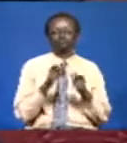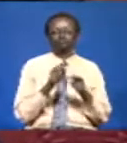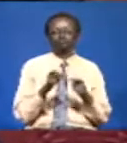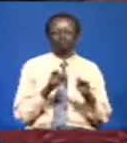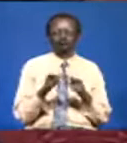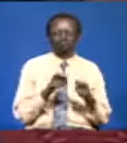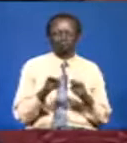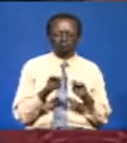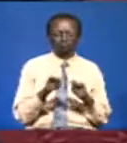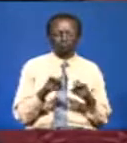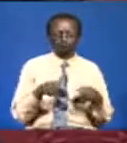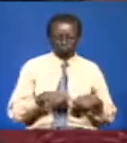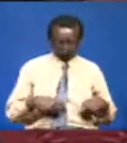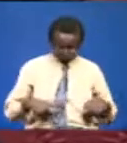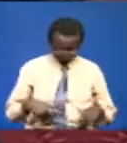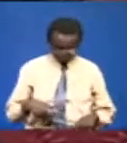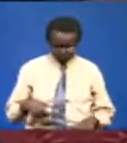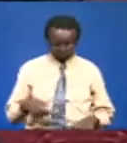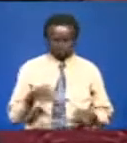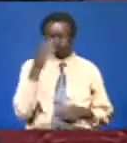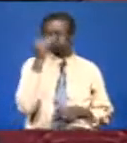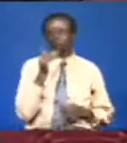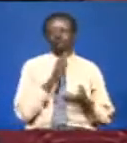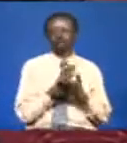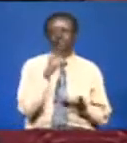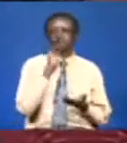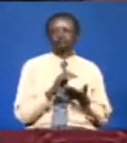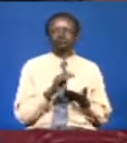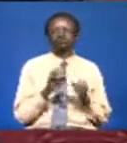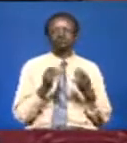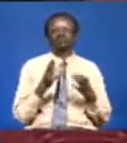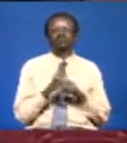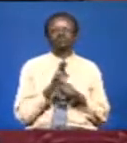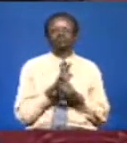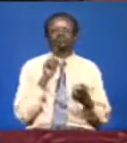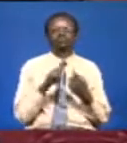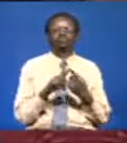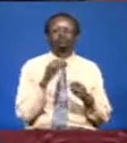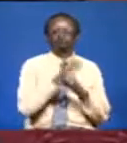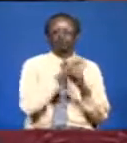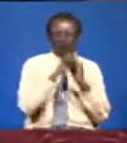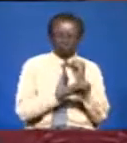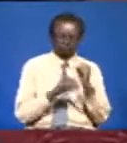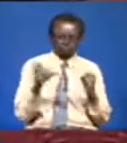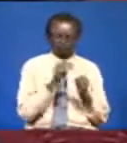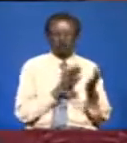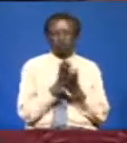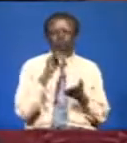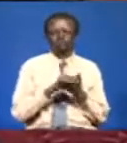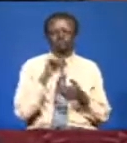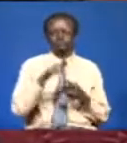production. By reducing the cost of production, Mr. Speaker, farmers are able to farm examples